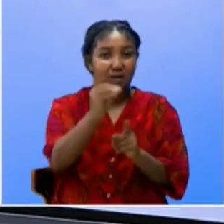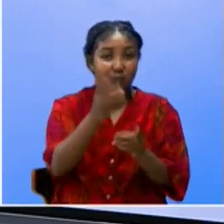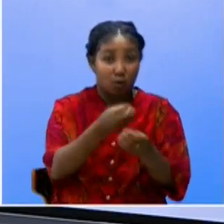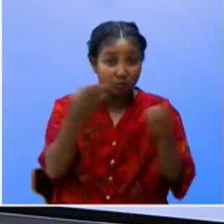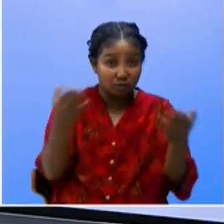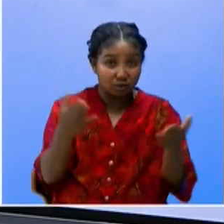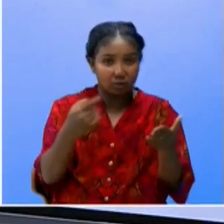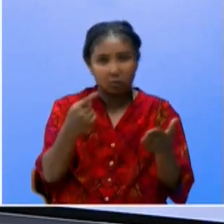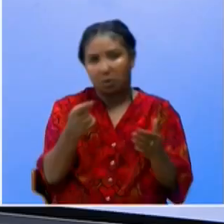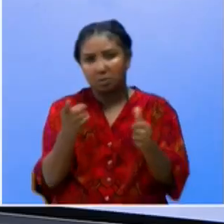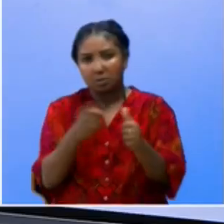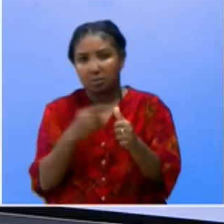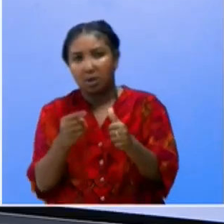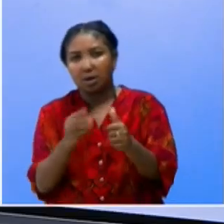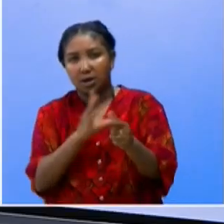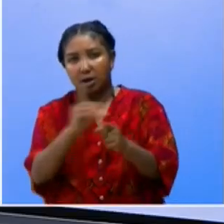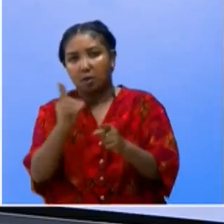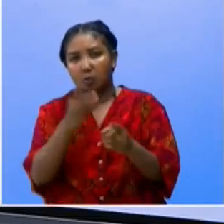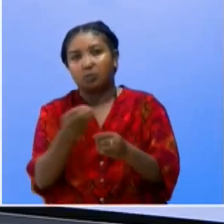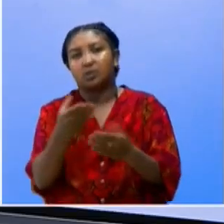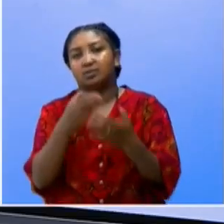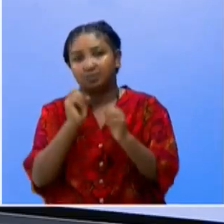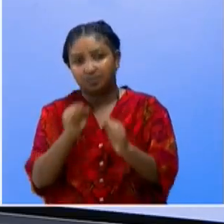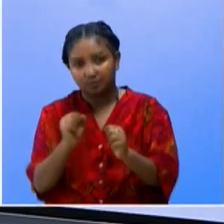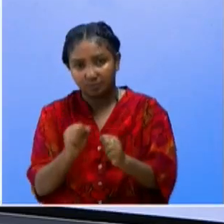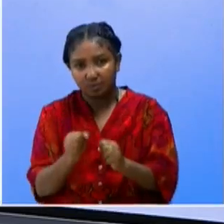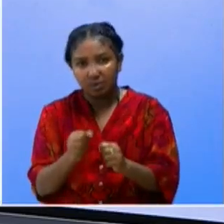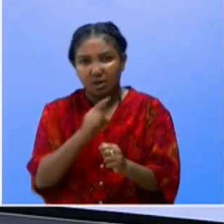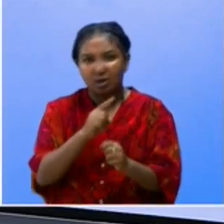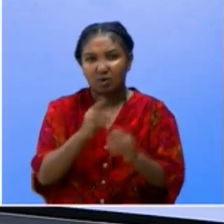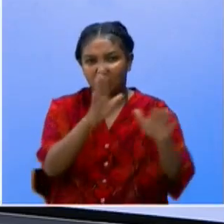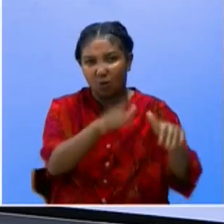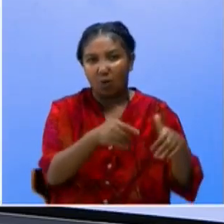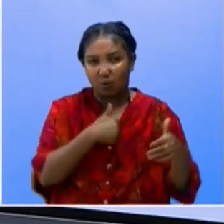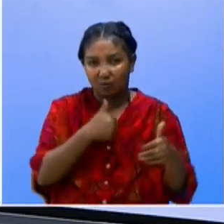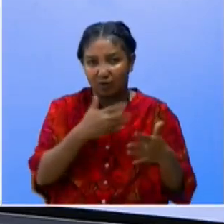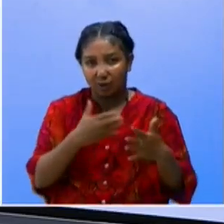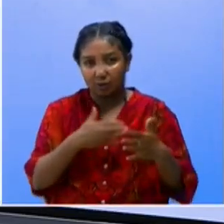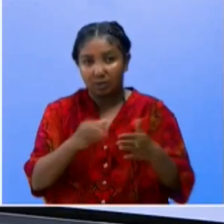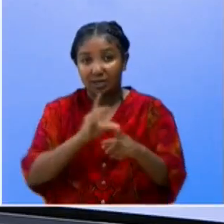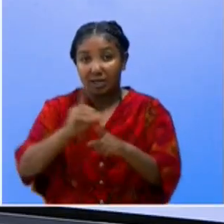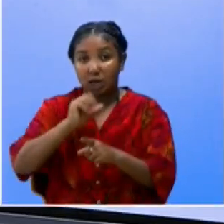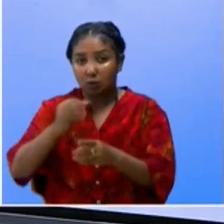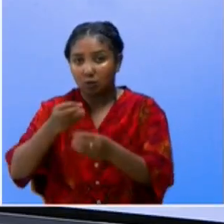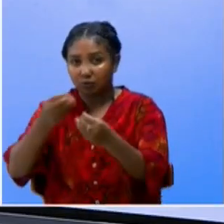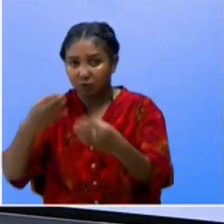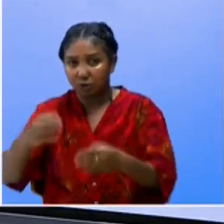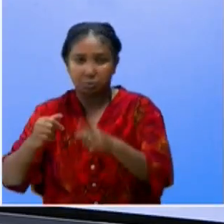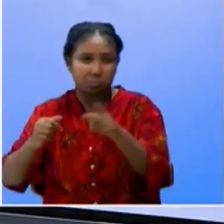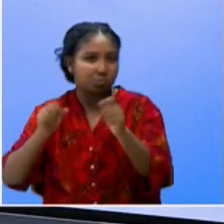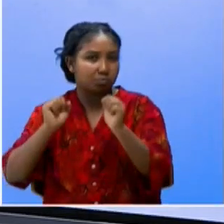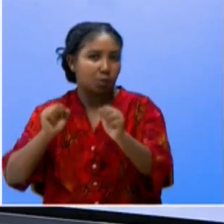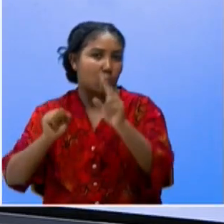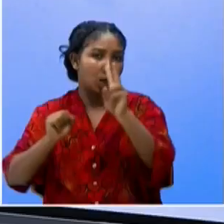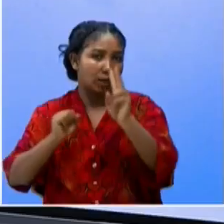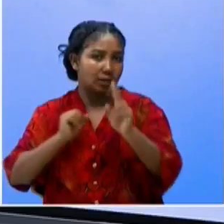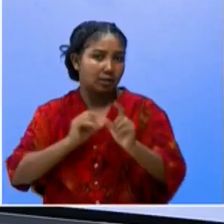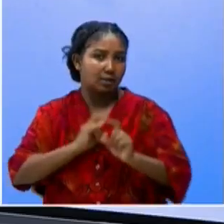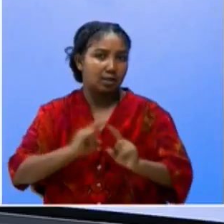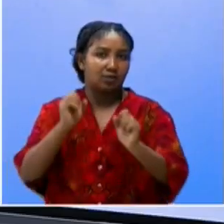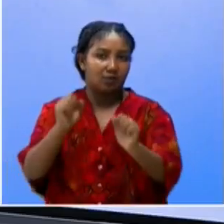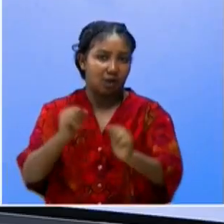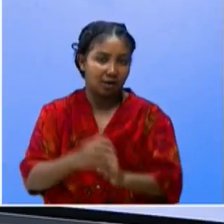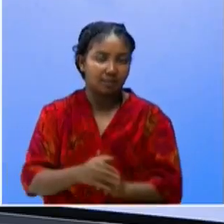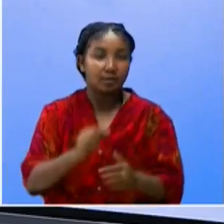object, you can start from direct object. If you want to start from indirect object, you can start from indirect